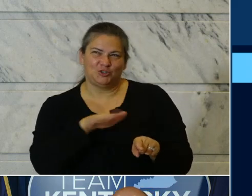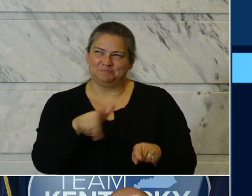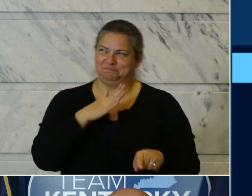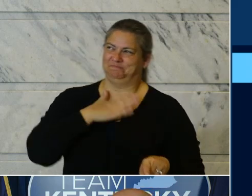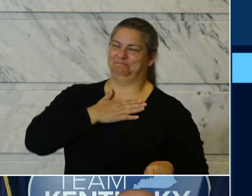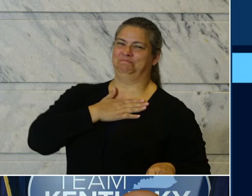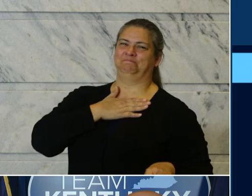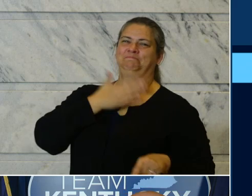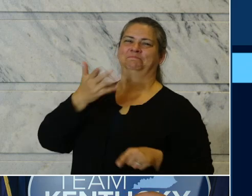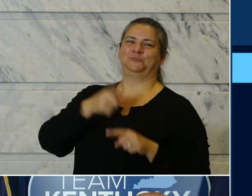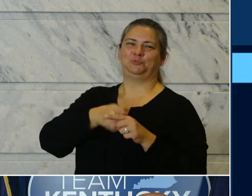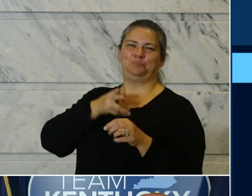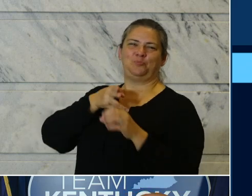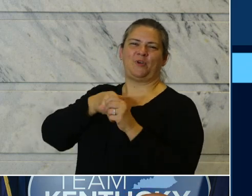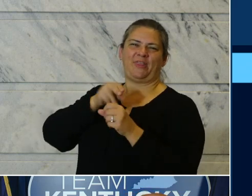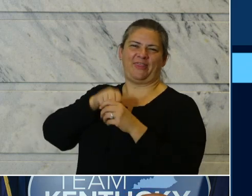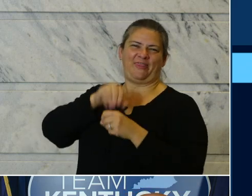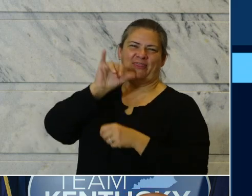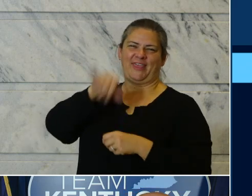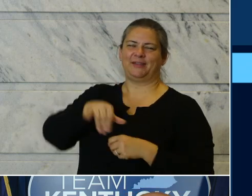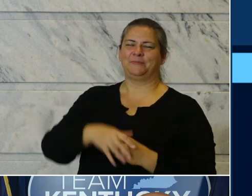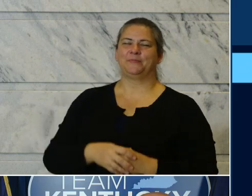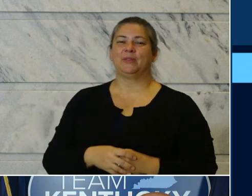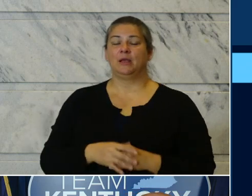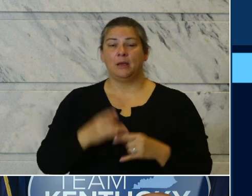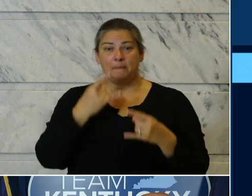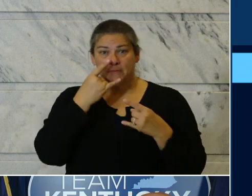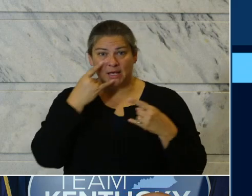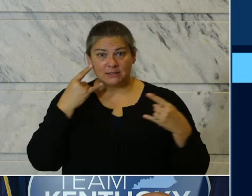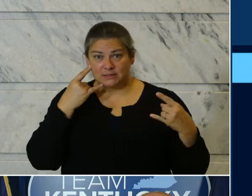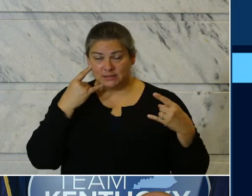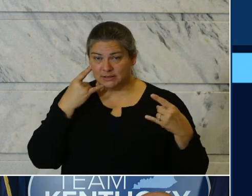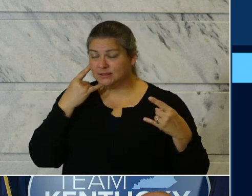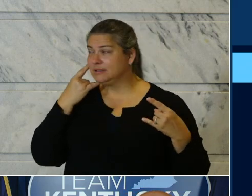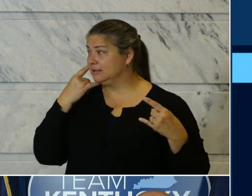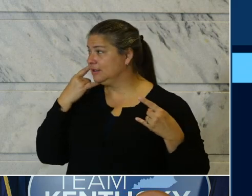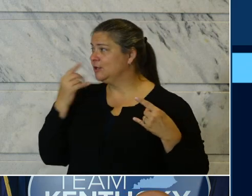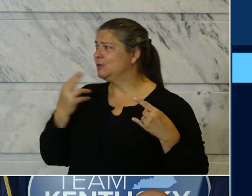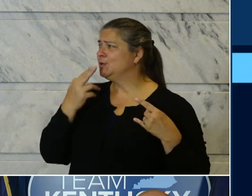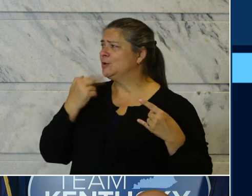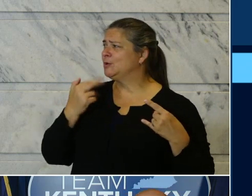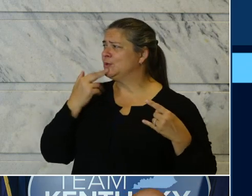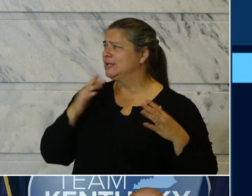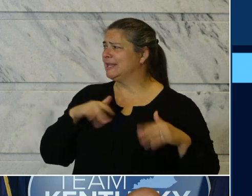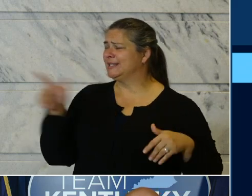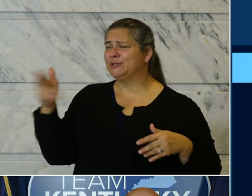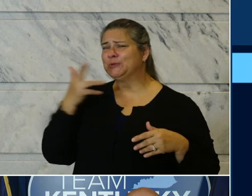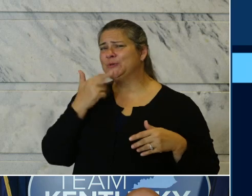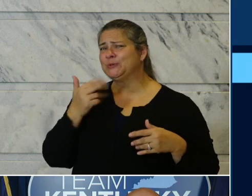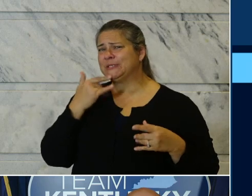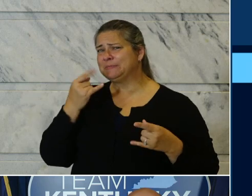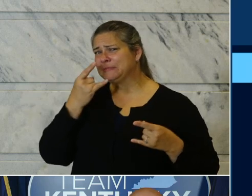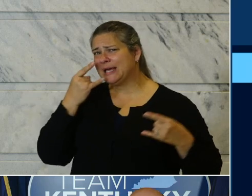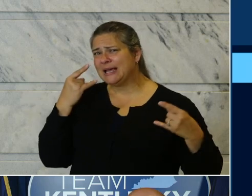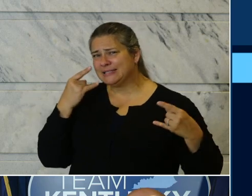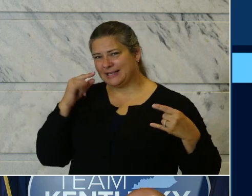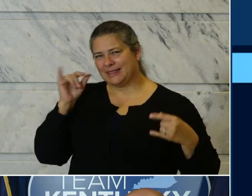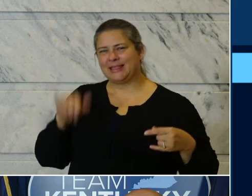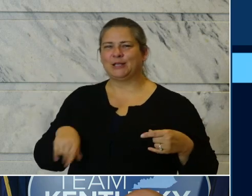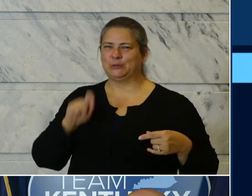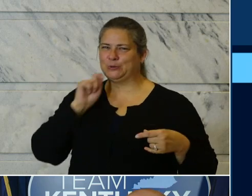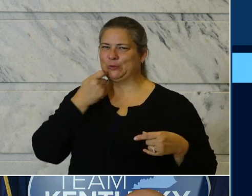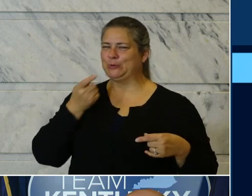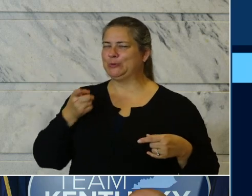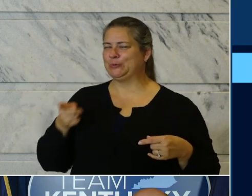and participating in this. So wear a mask. Those are cute kids with cute masks, and that's cool. So